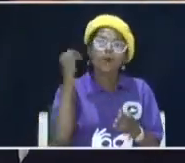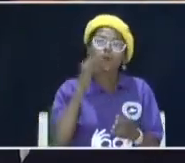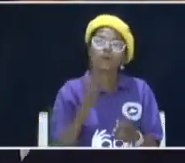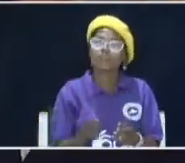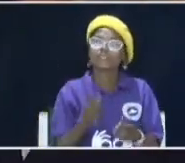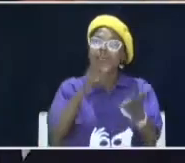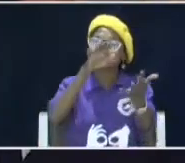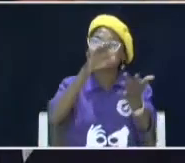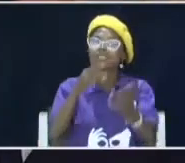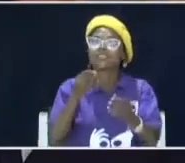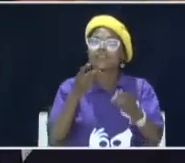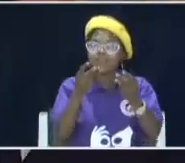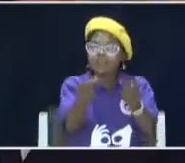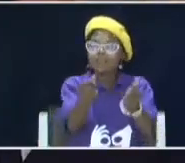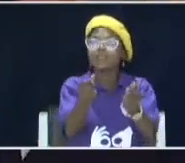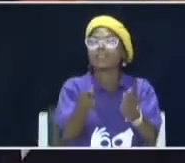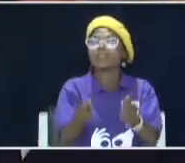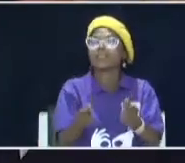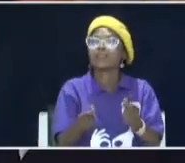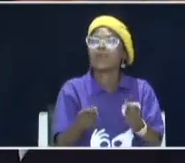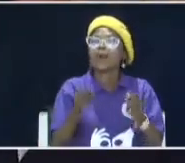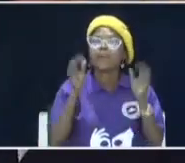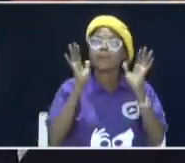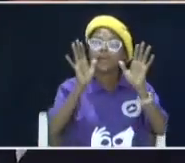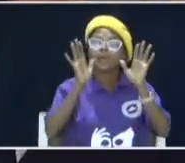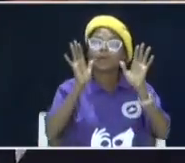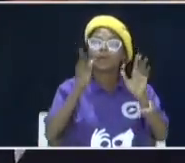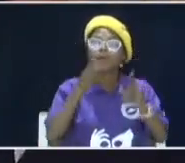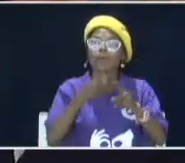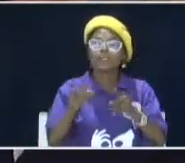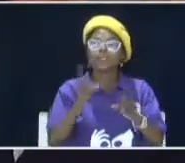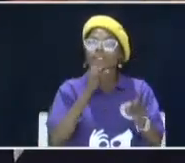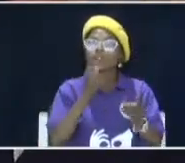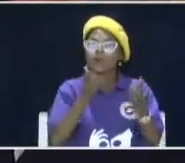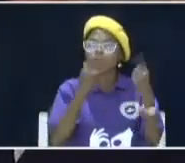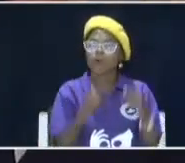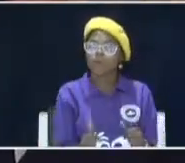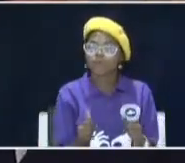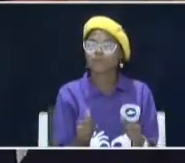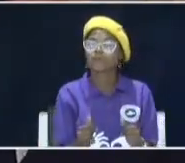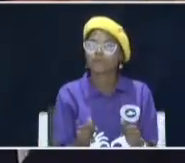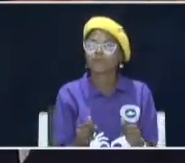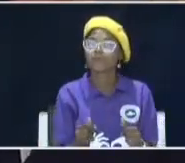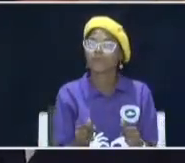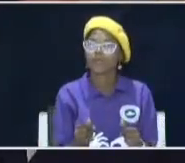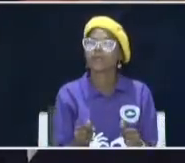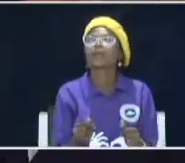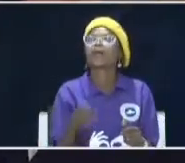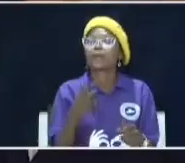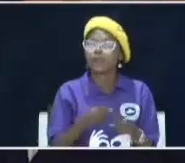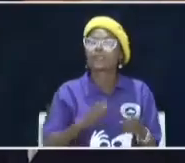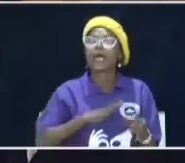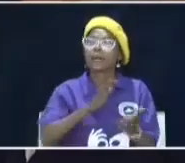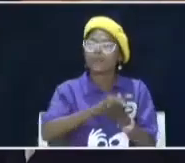I remember that God says in John 8:36 that if the Son of Man sets you free, you are free